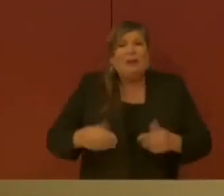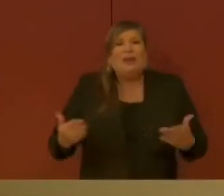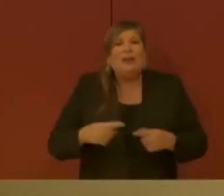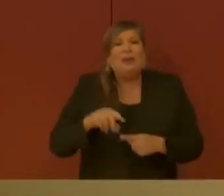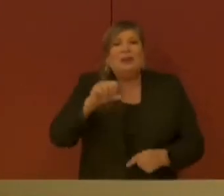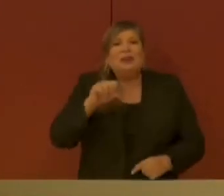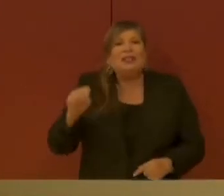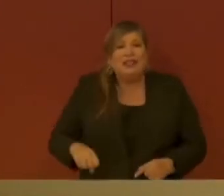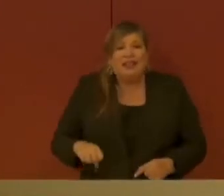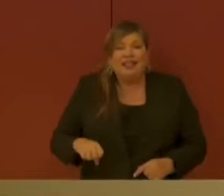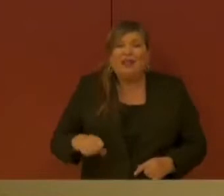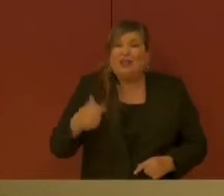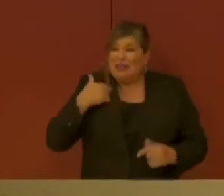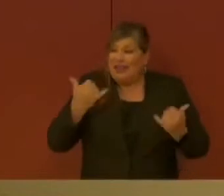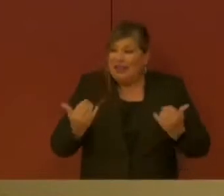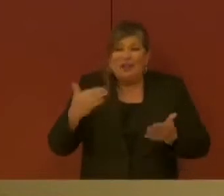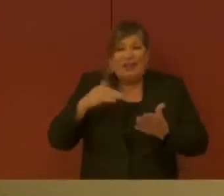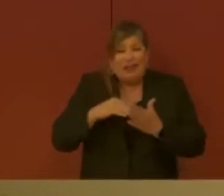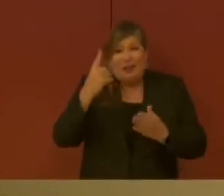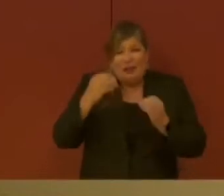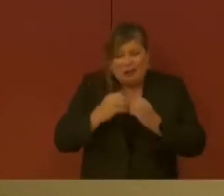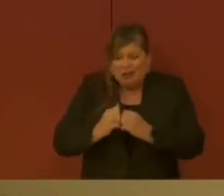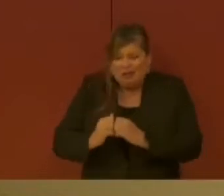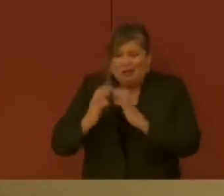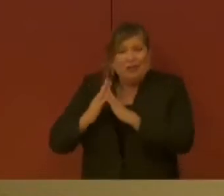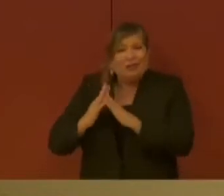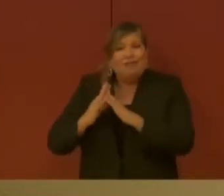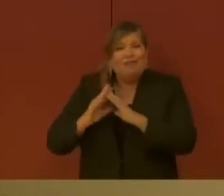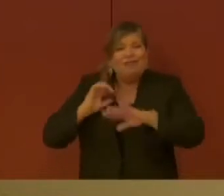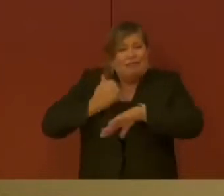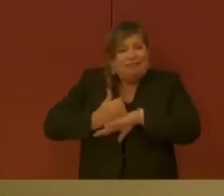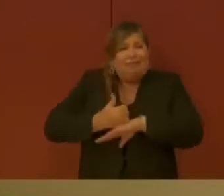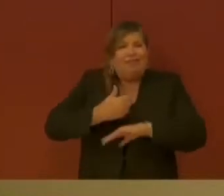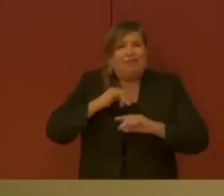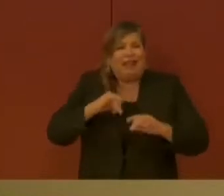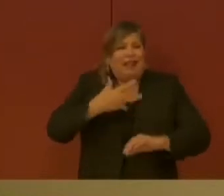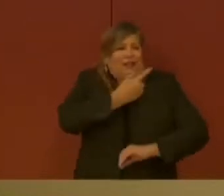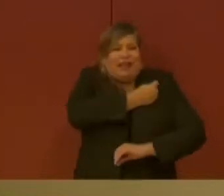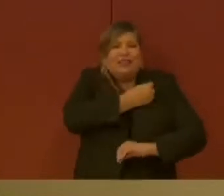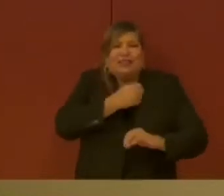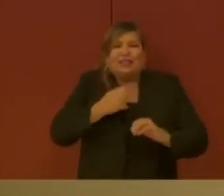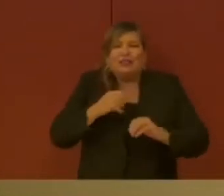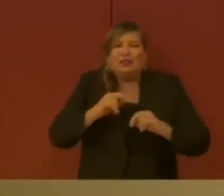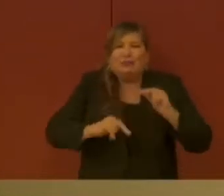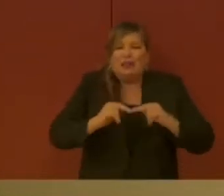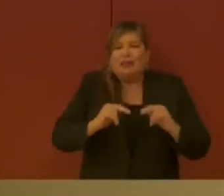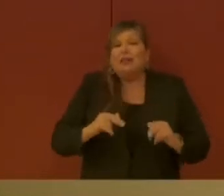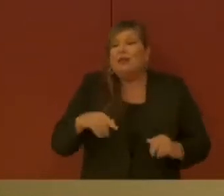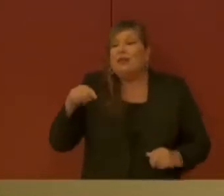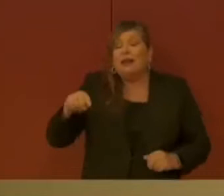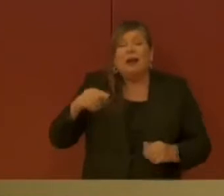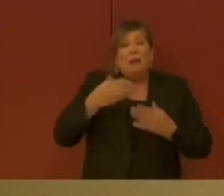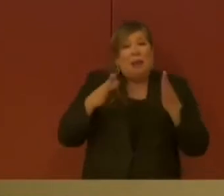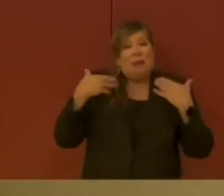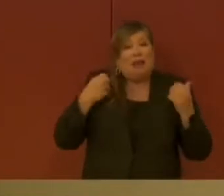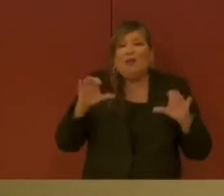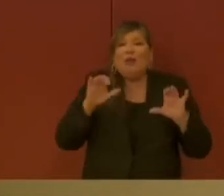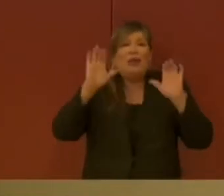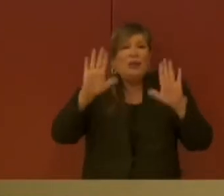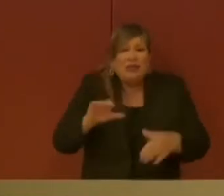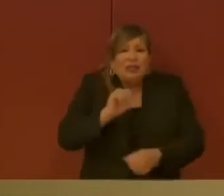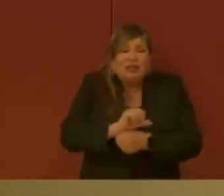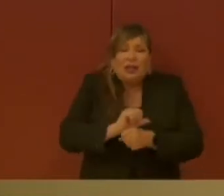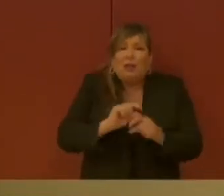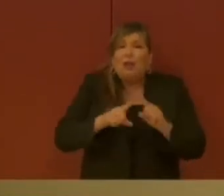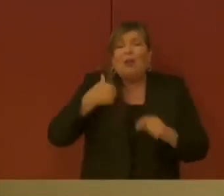up yet one more clinic, right? The public health has been doing a fantastic job. But we know more is needed, especially in areas like this